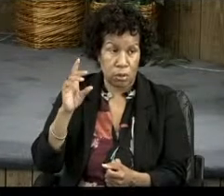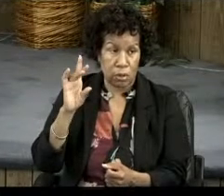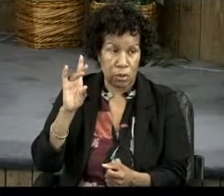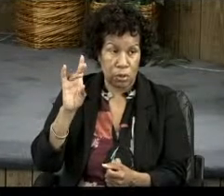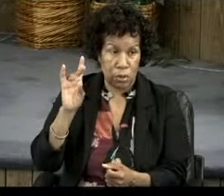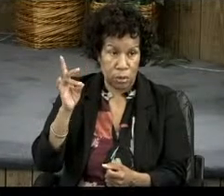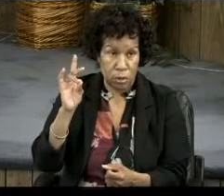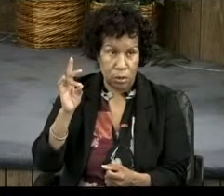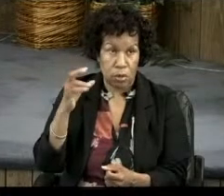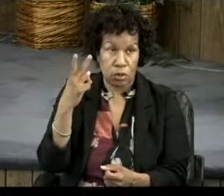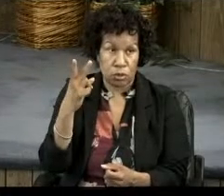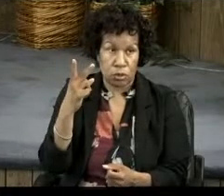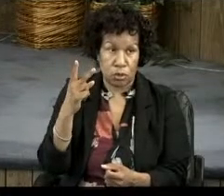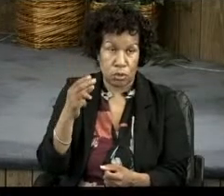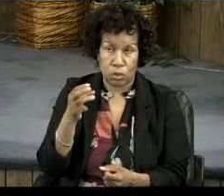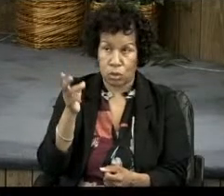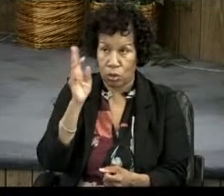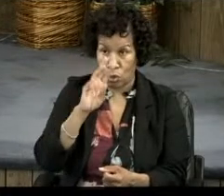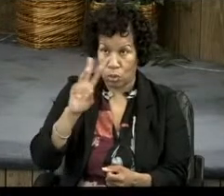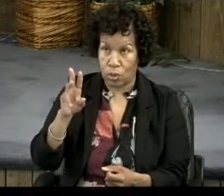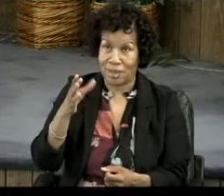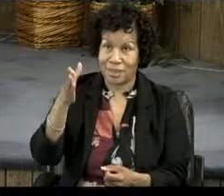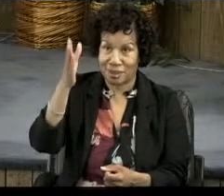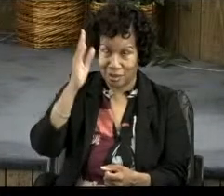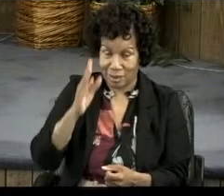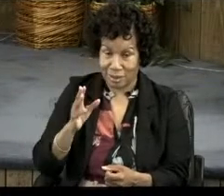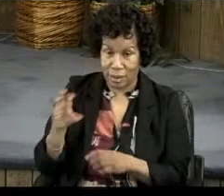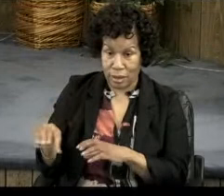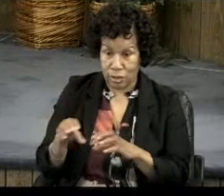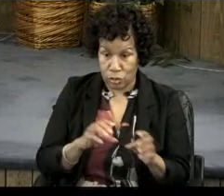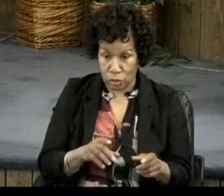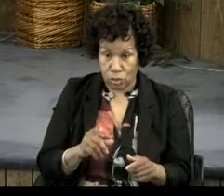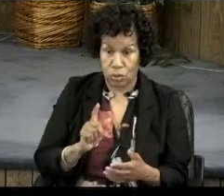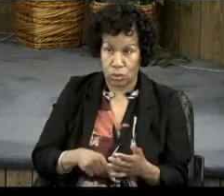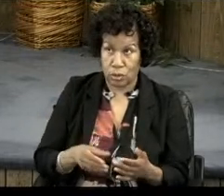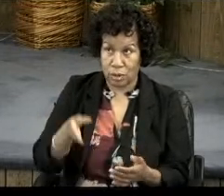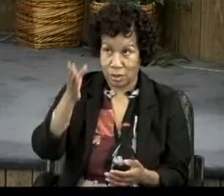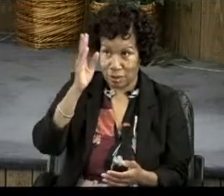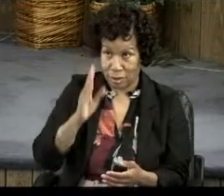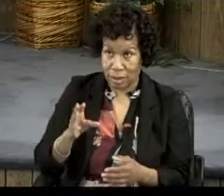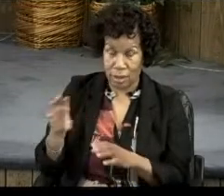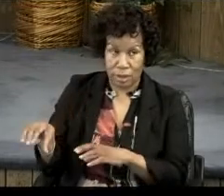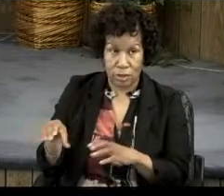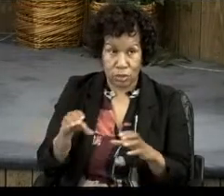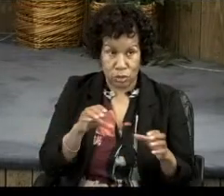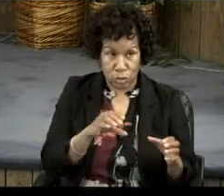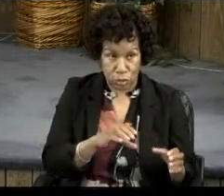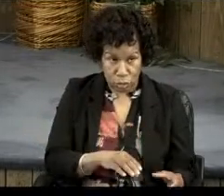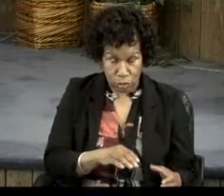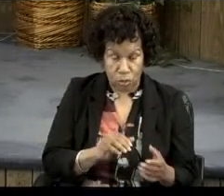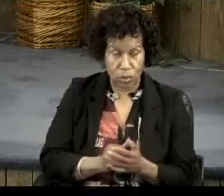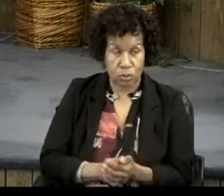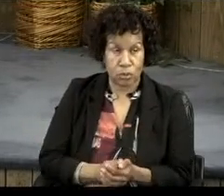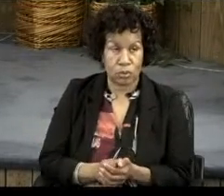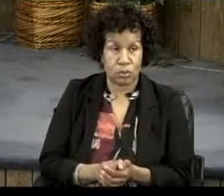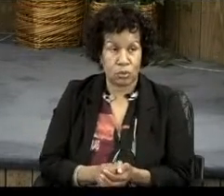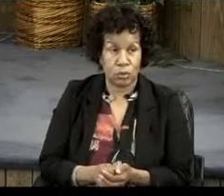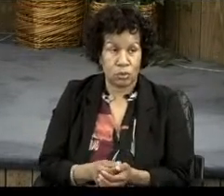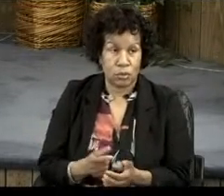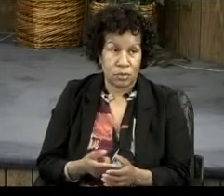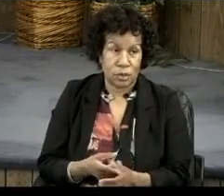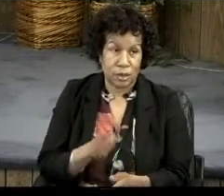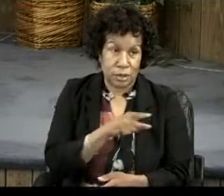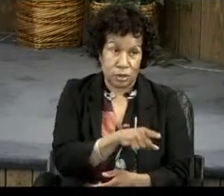God do. I'm all right with that. Are y'all all right with that? Amen. Amen. So 1 Samuel 17:2, I'm going to read it again. And